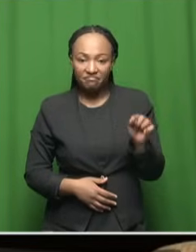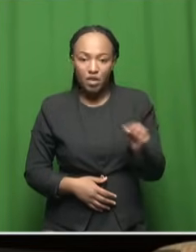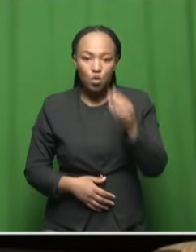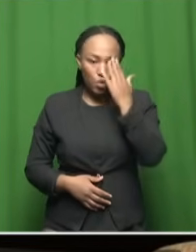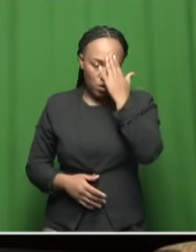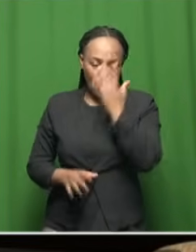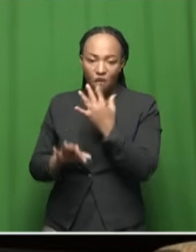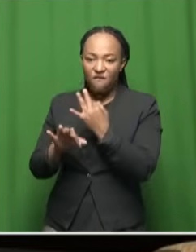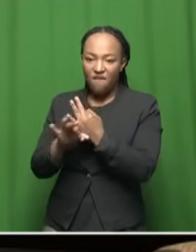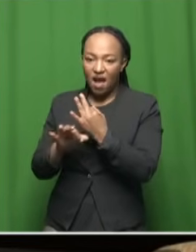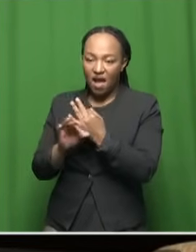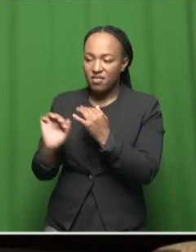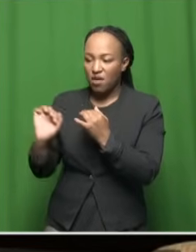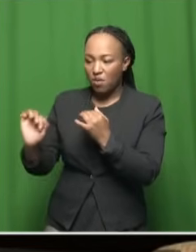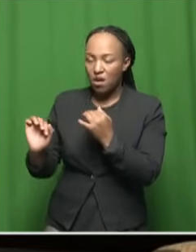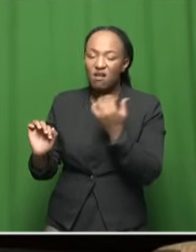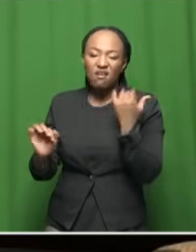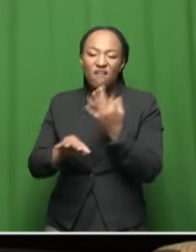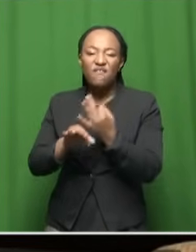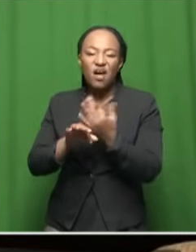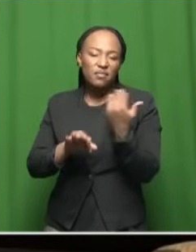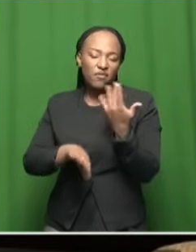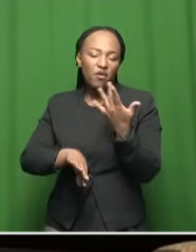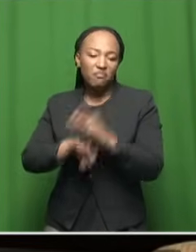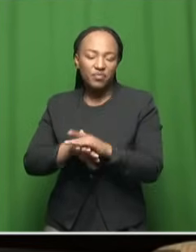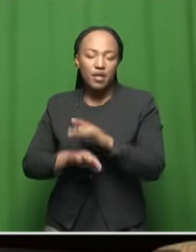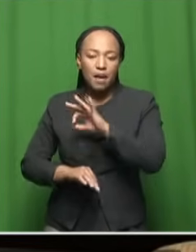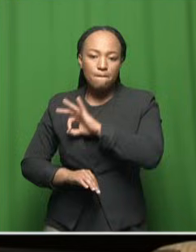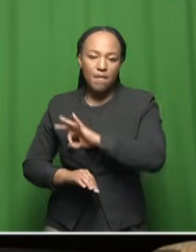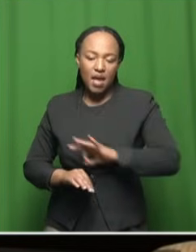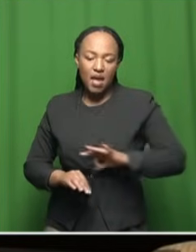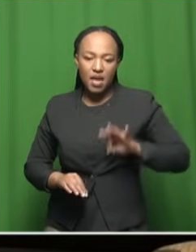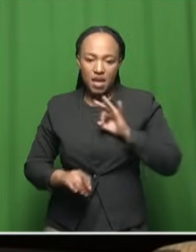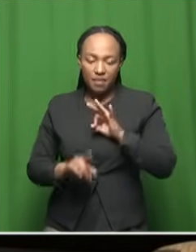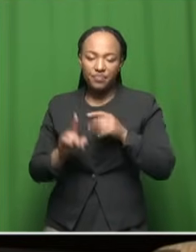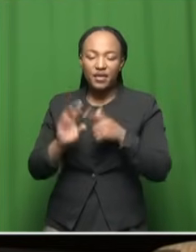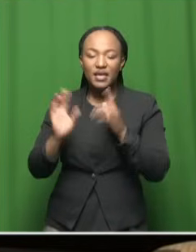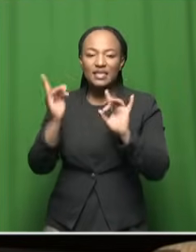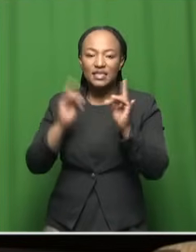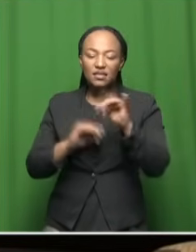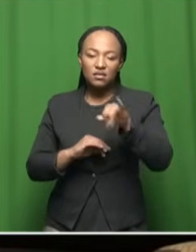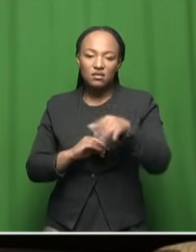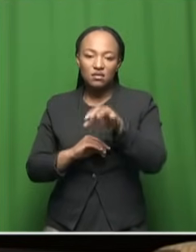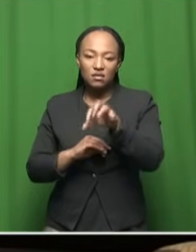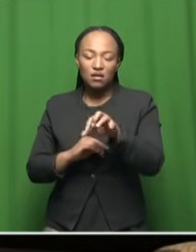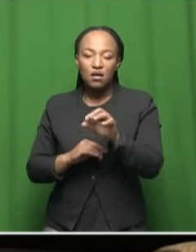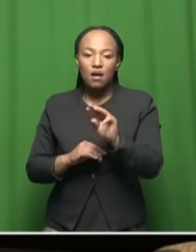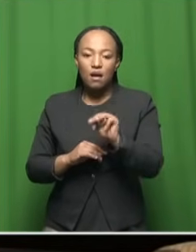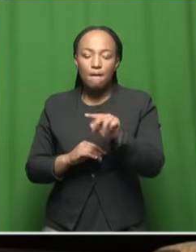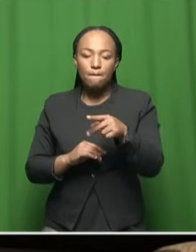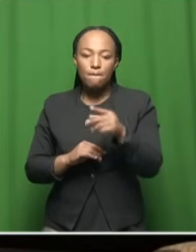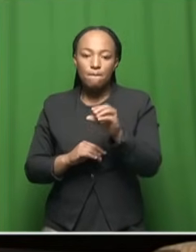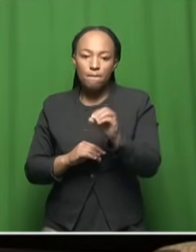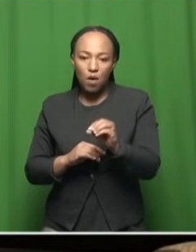father, or her late father, who was the mayor of the city of Johannesburg, the late